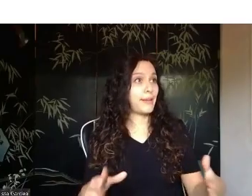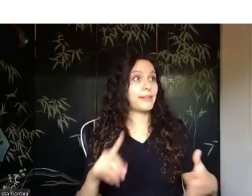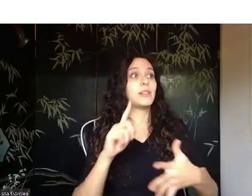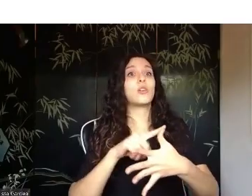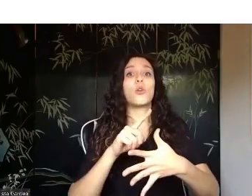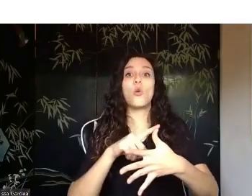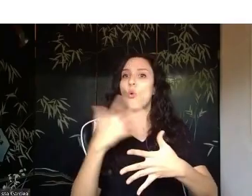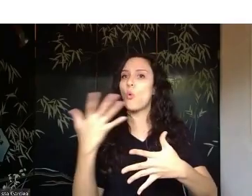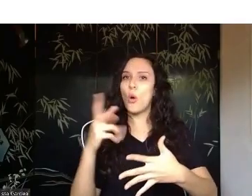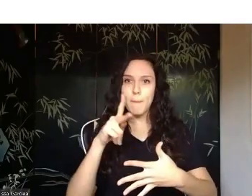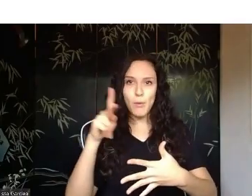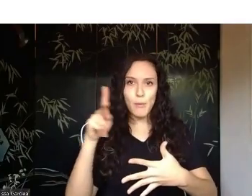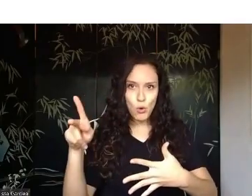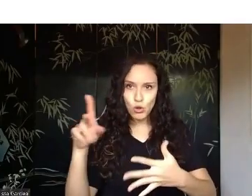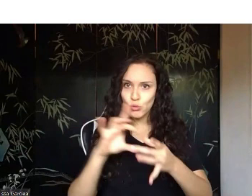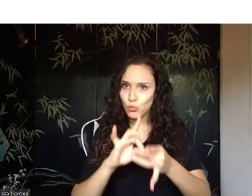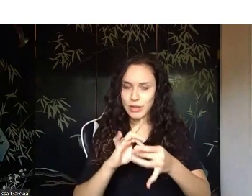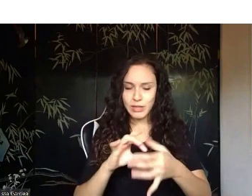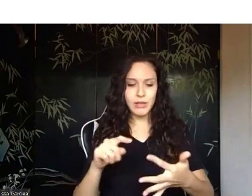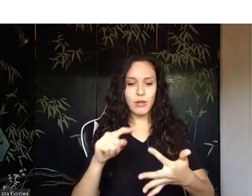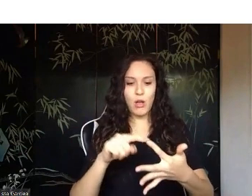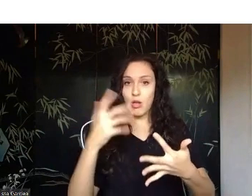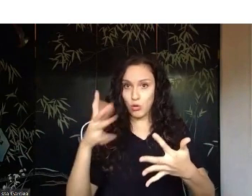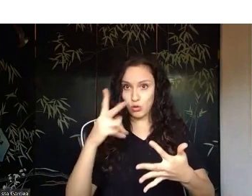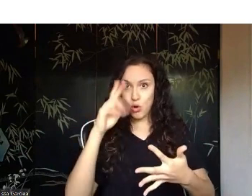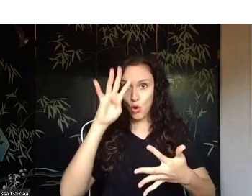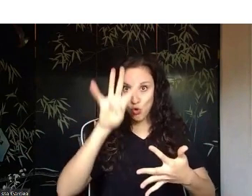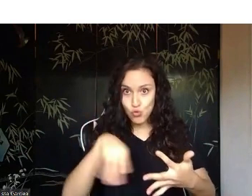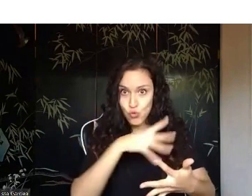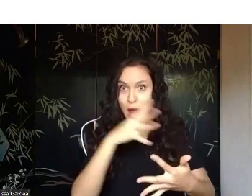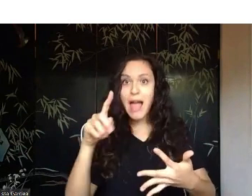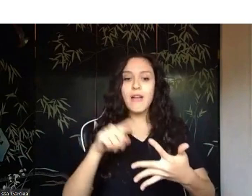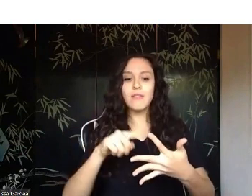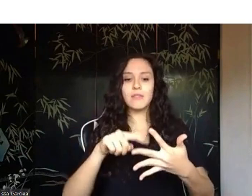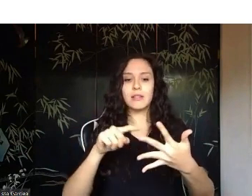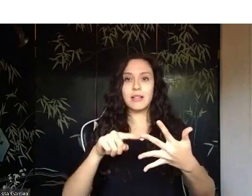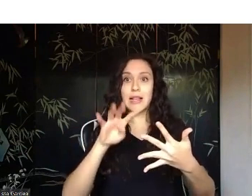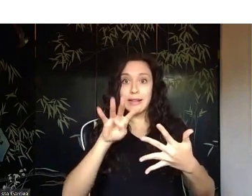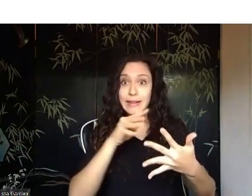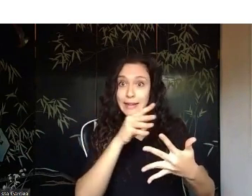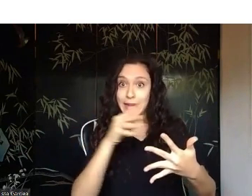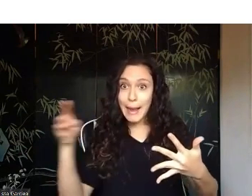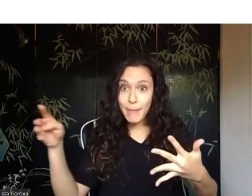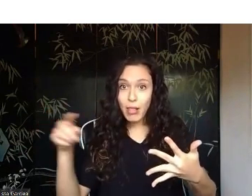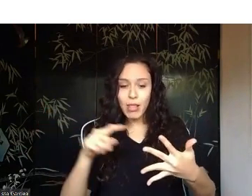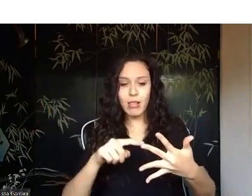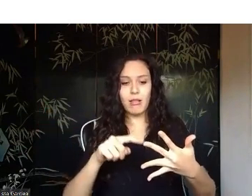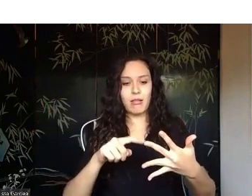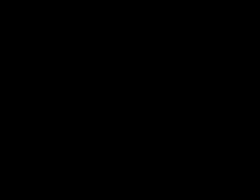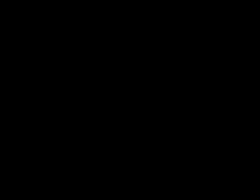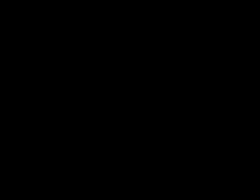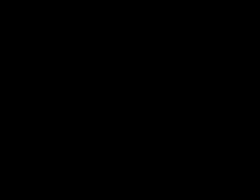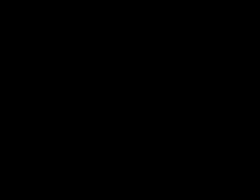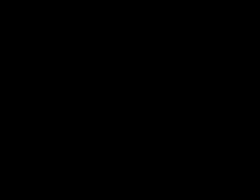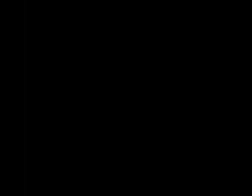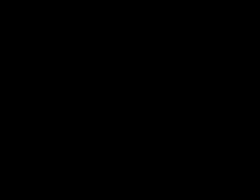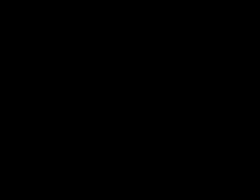All right, so we talked about what is a proportional relationship. We saw them in graphs, in tables.